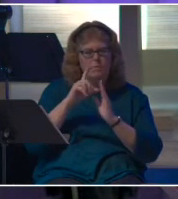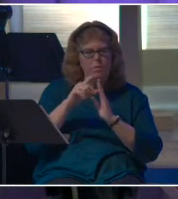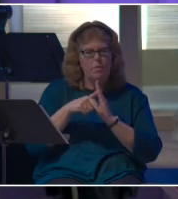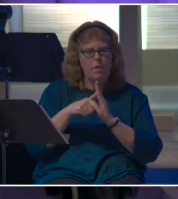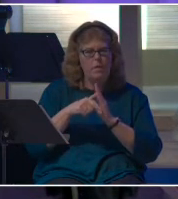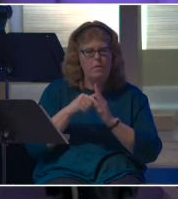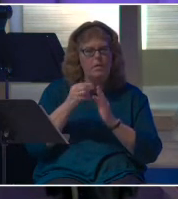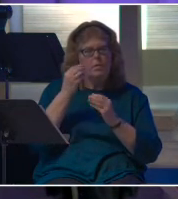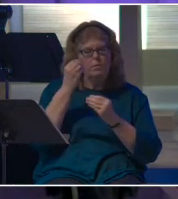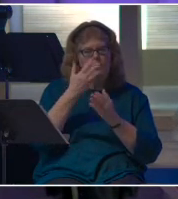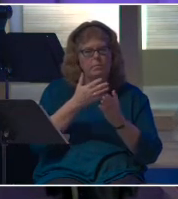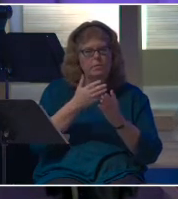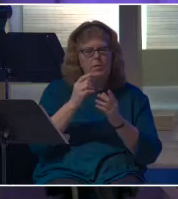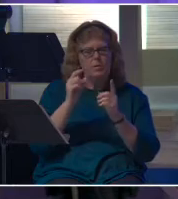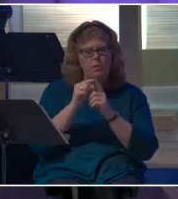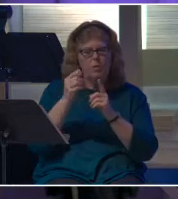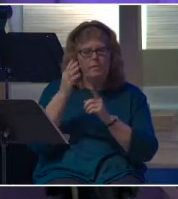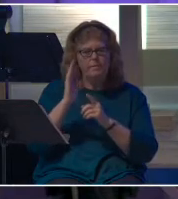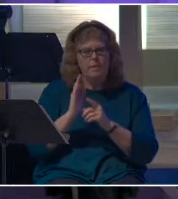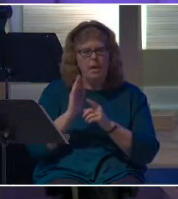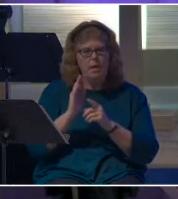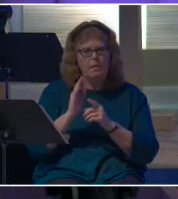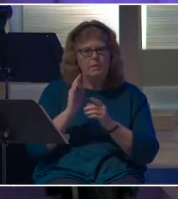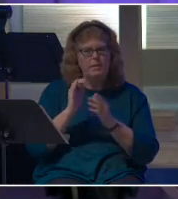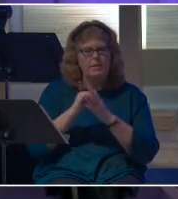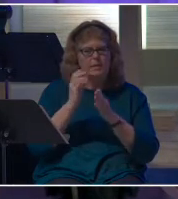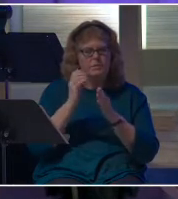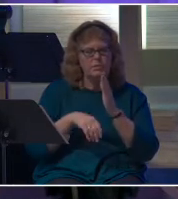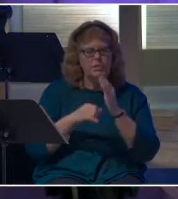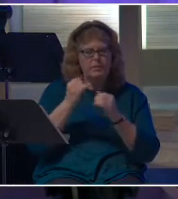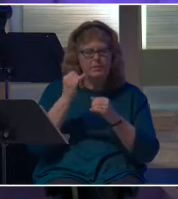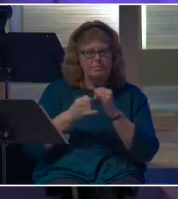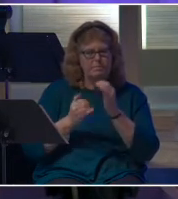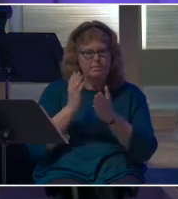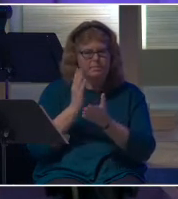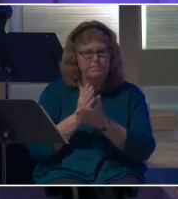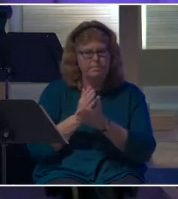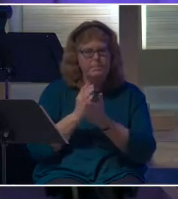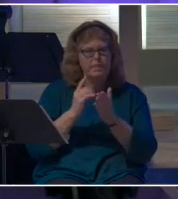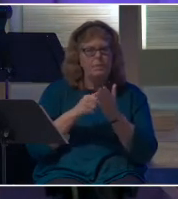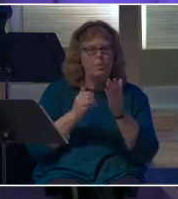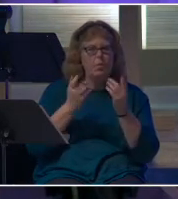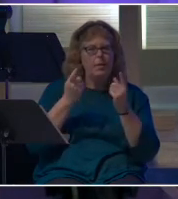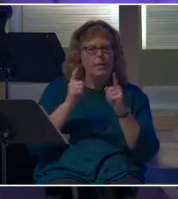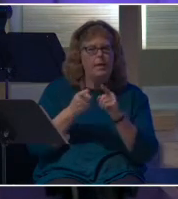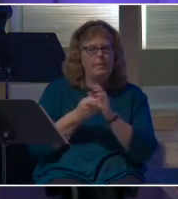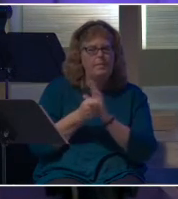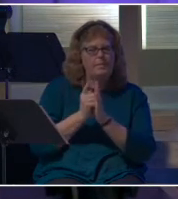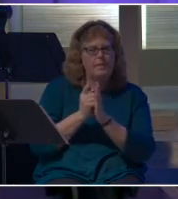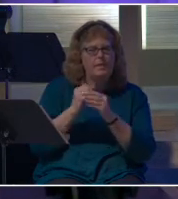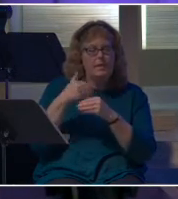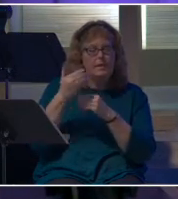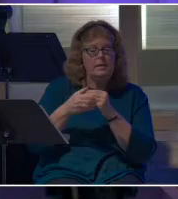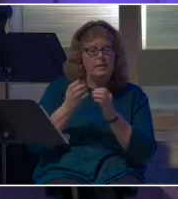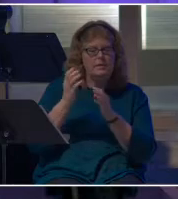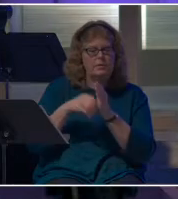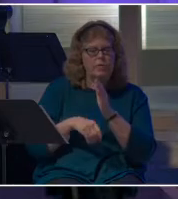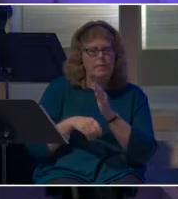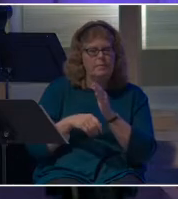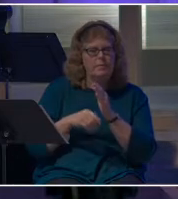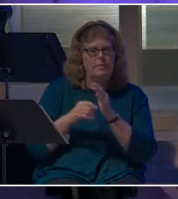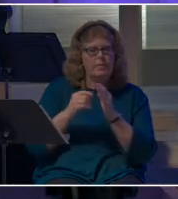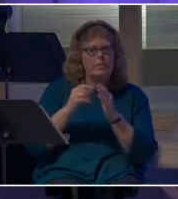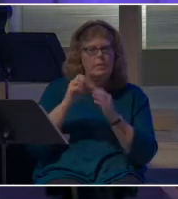make known to you the word of God." And that's where the chapter ends. What's going to happen immediately into the next chapter is that